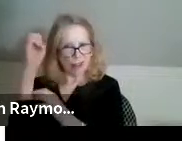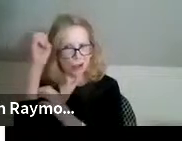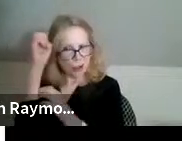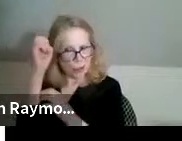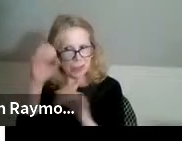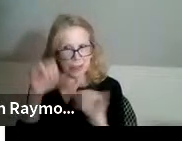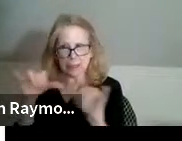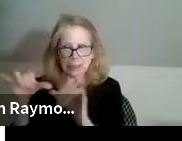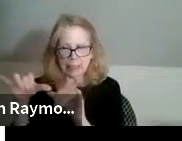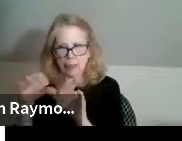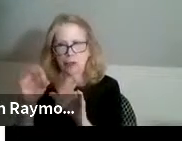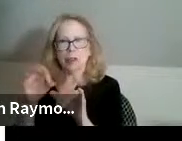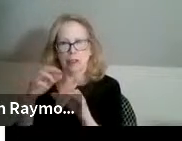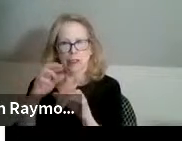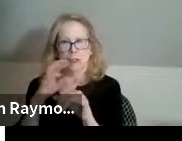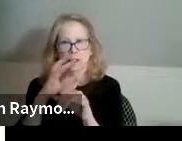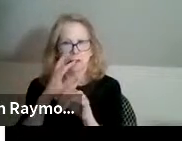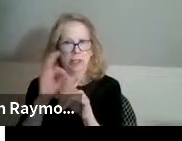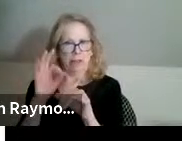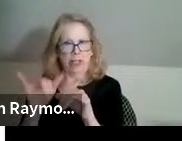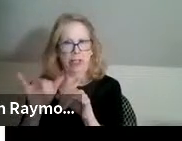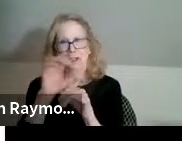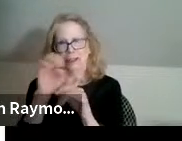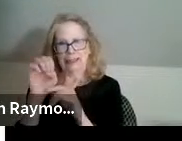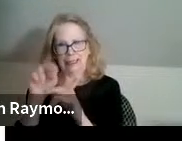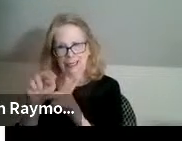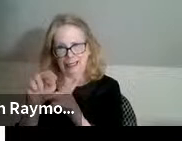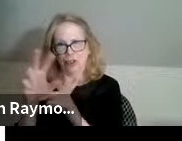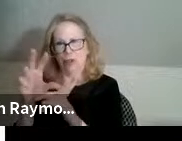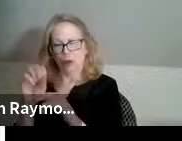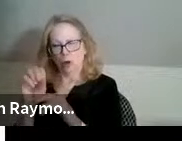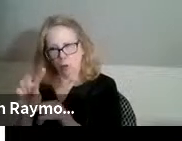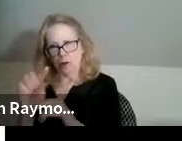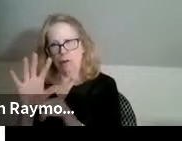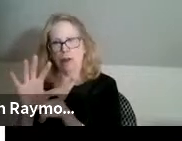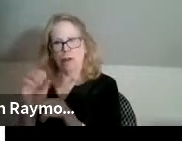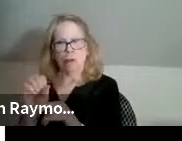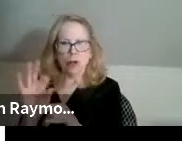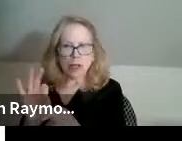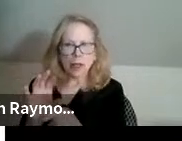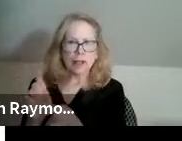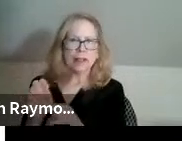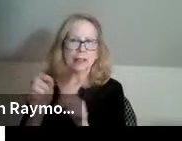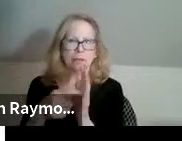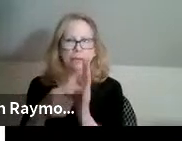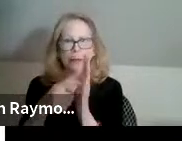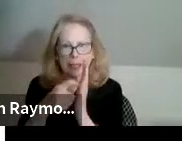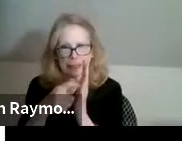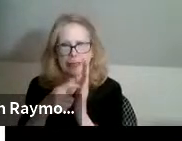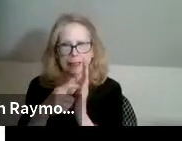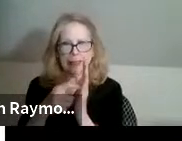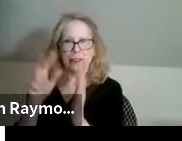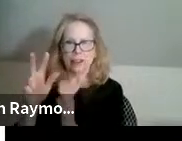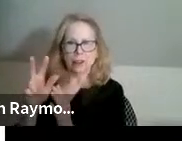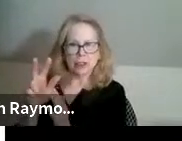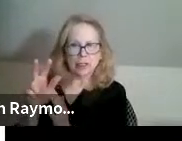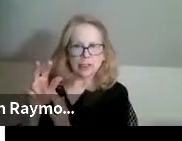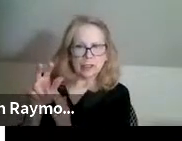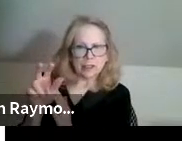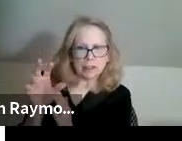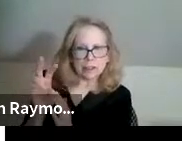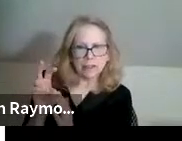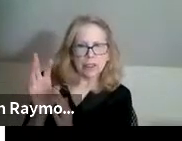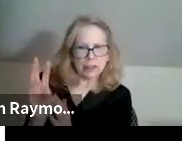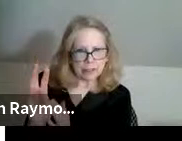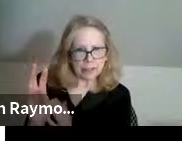standard, which is referred to as EN 301549. It's mandate 376. There are a wealth of